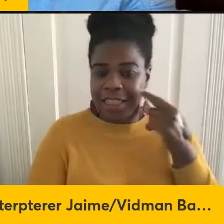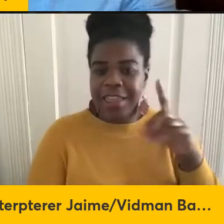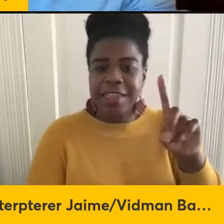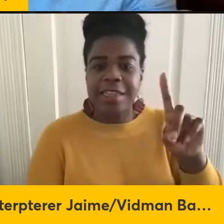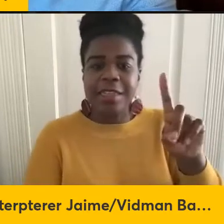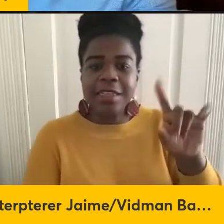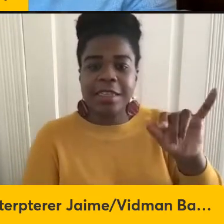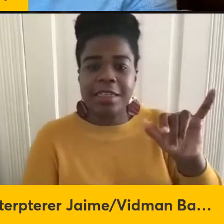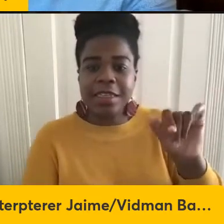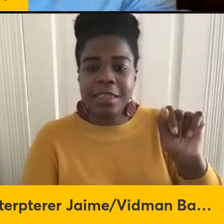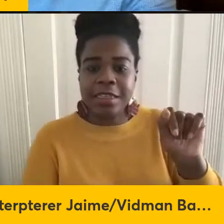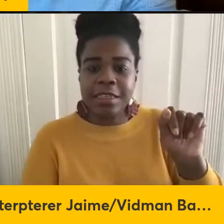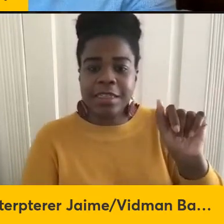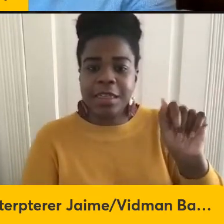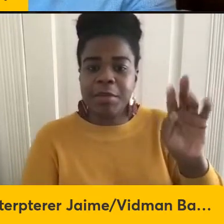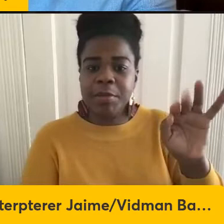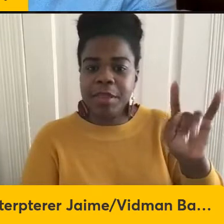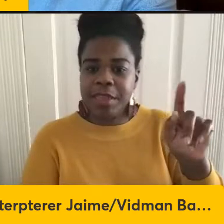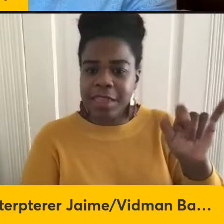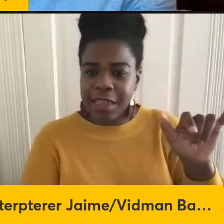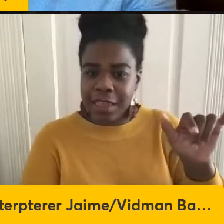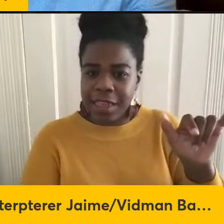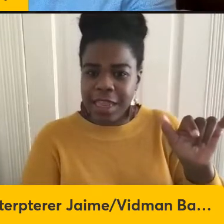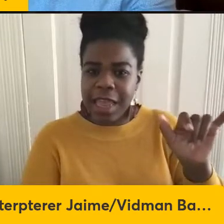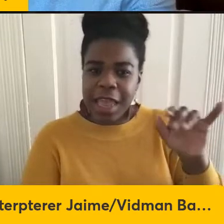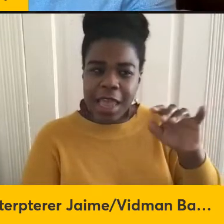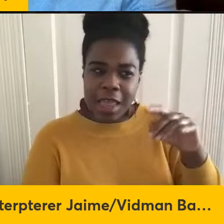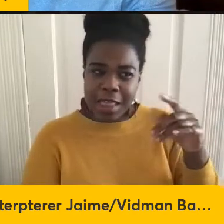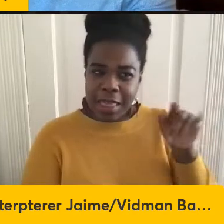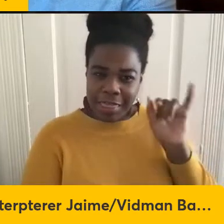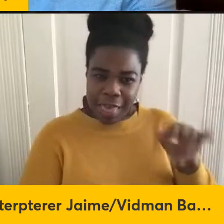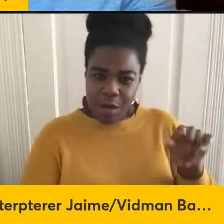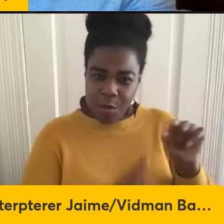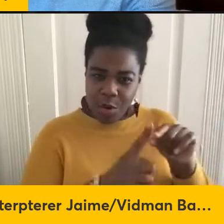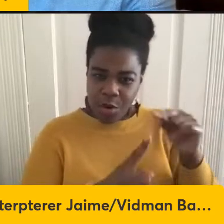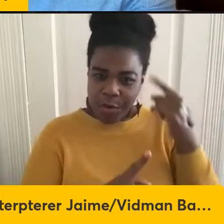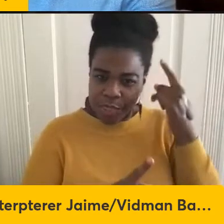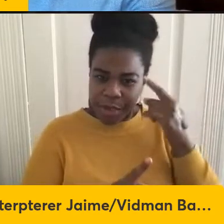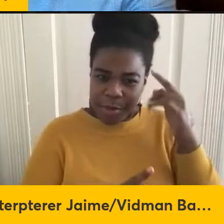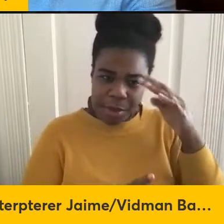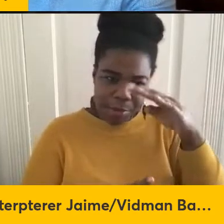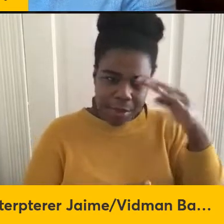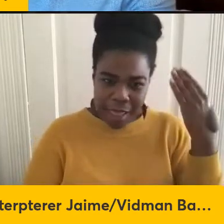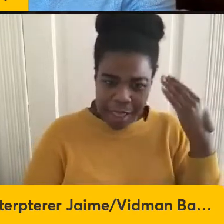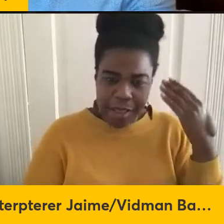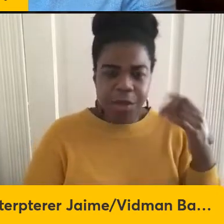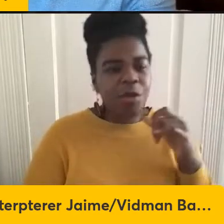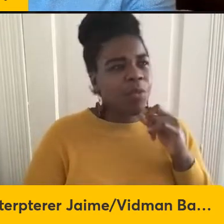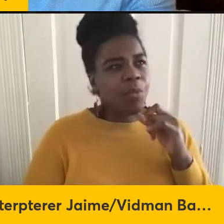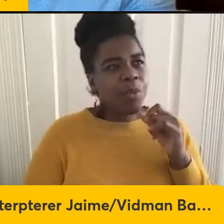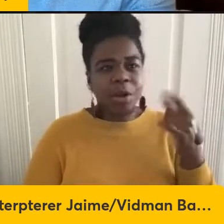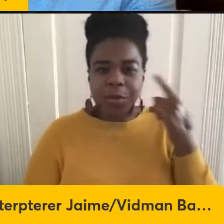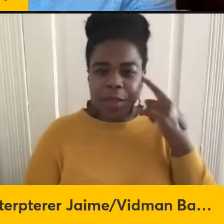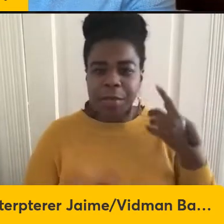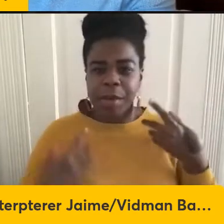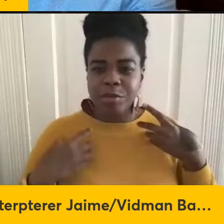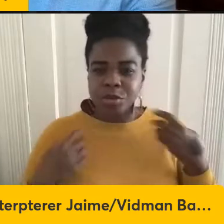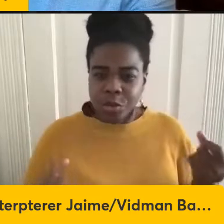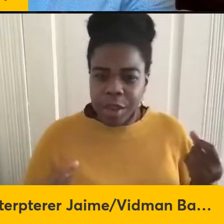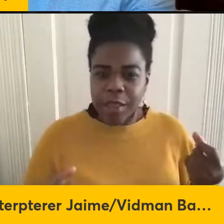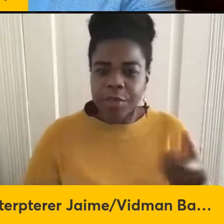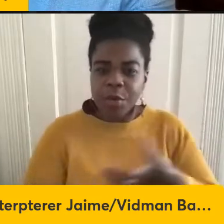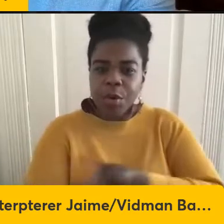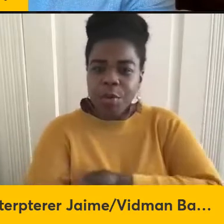word as a Black community, we may not initially think of strength, empowerment, and things like that. We may